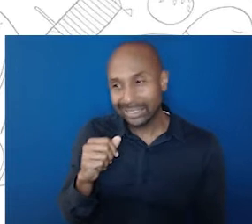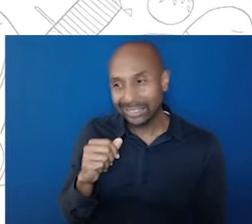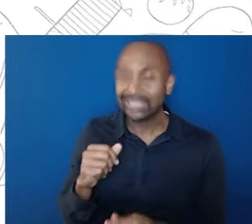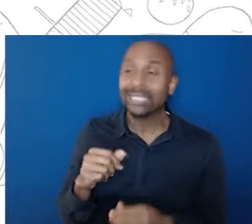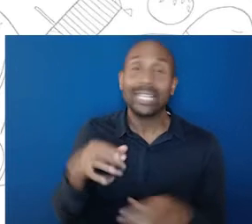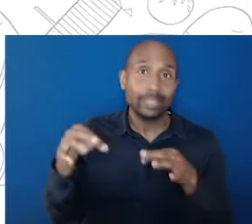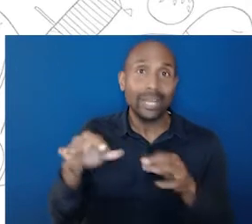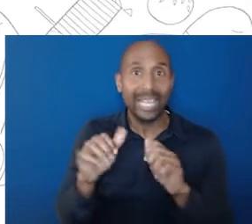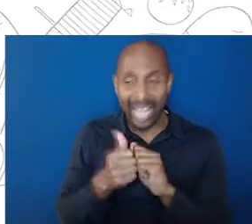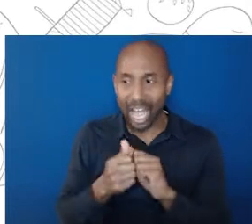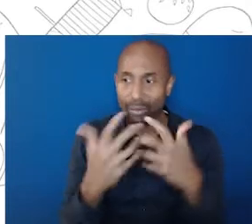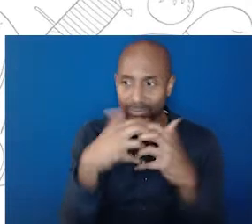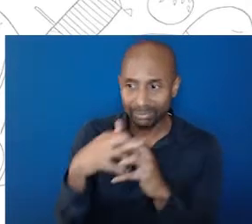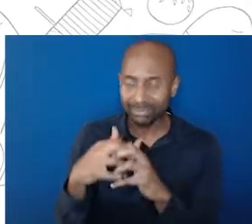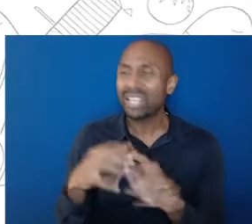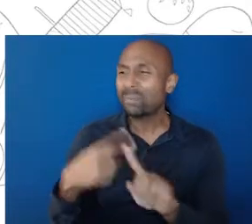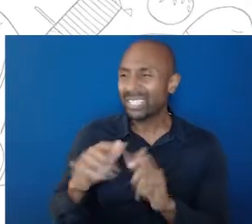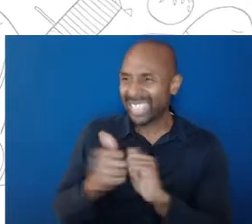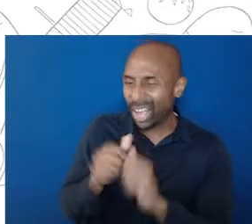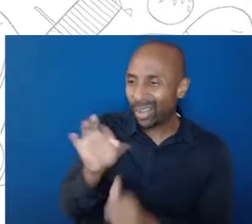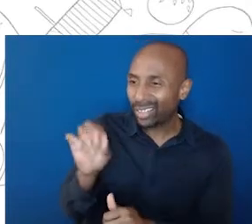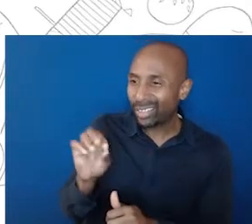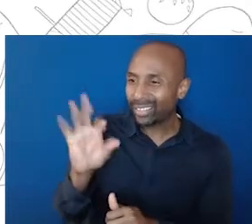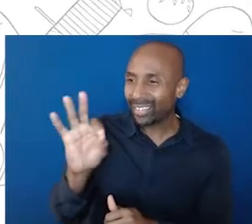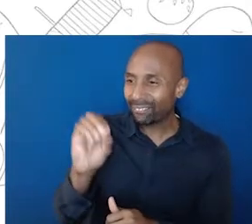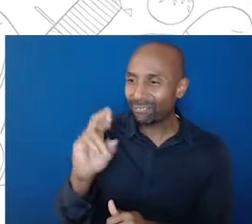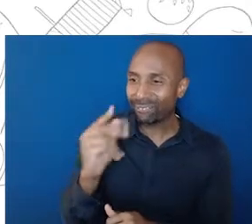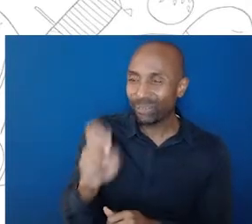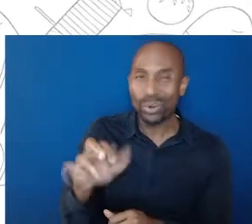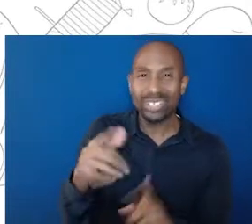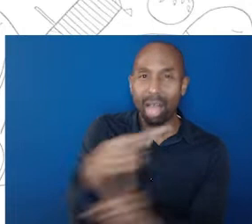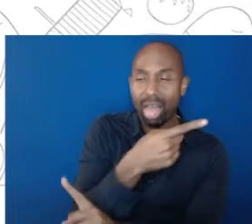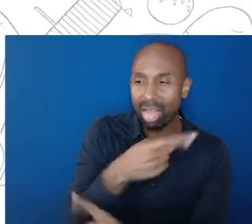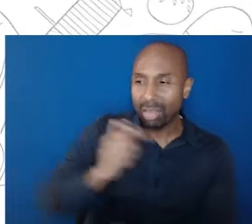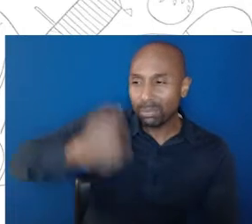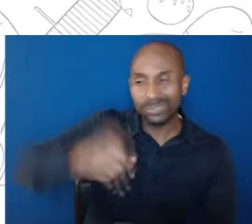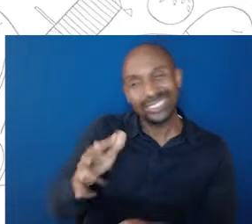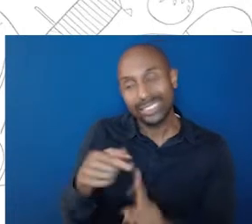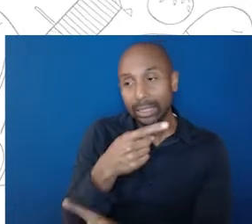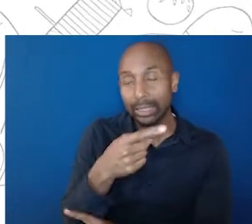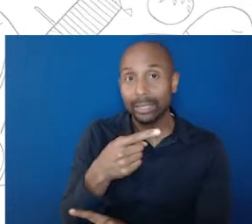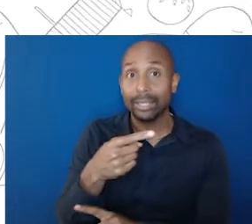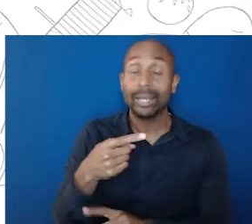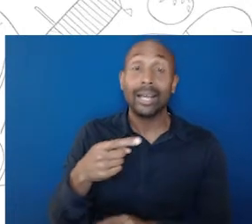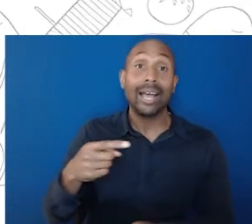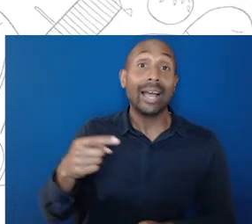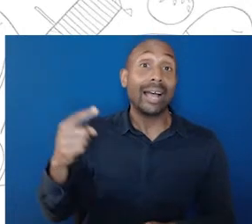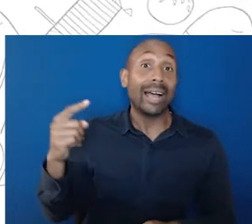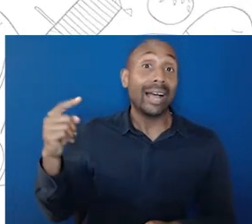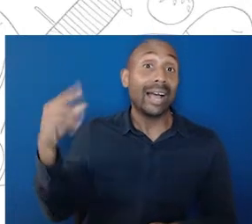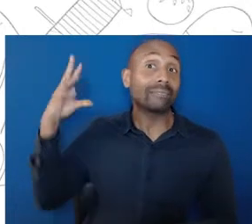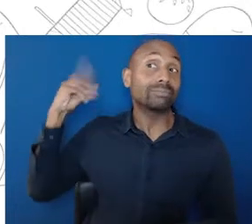happening with how it's fabricated. And the forging is really off." And from behind me, I hear Master